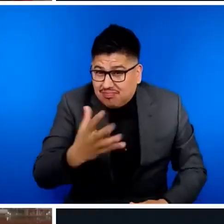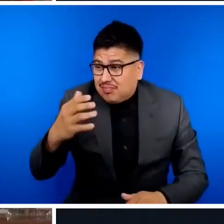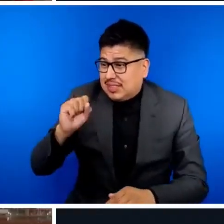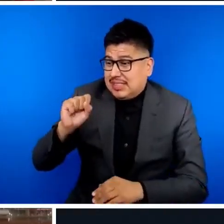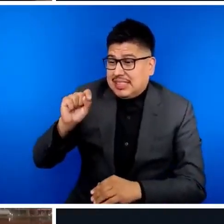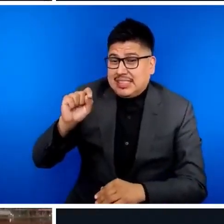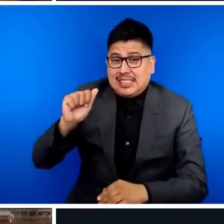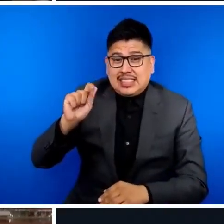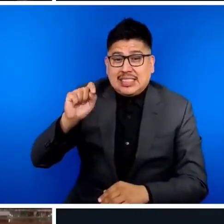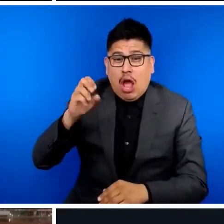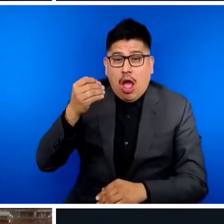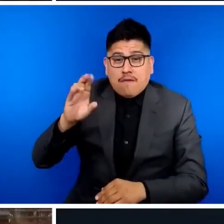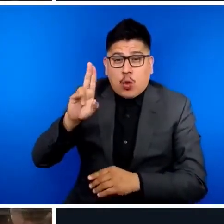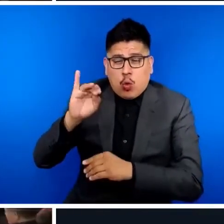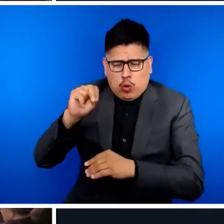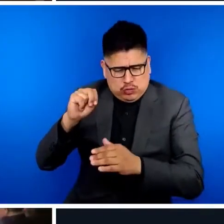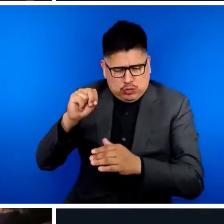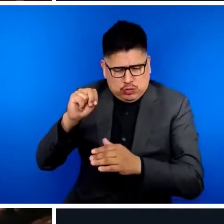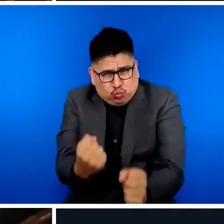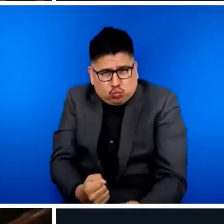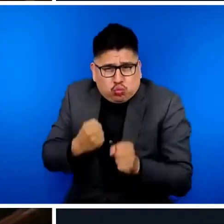strong.